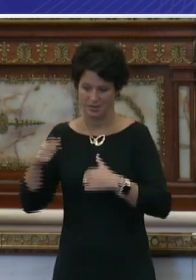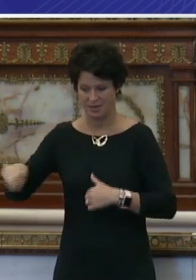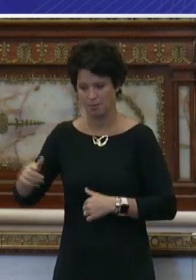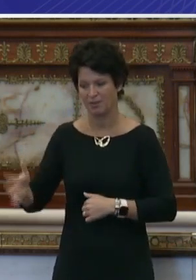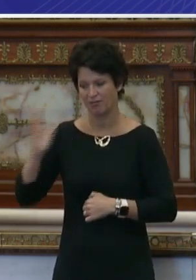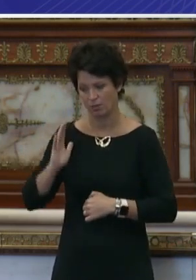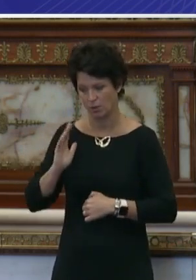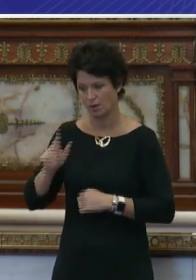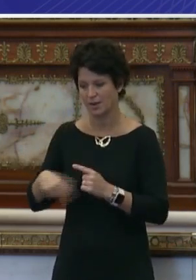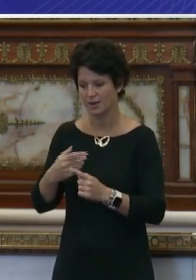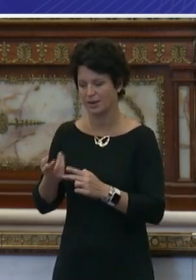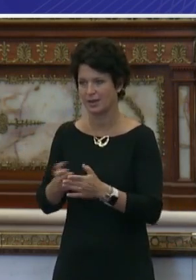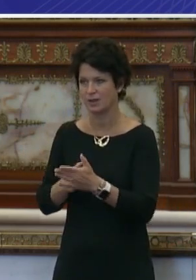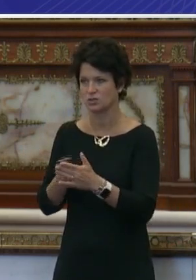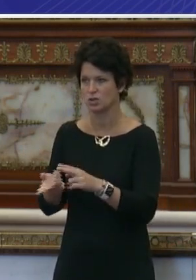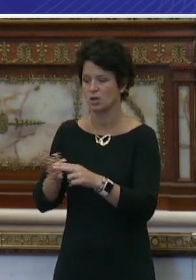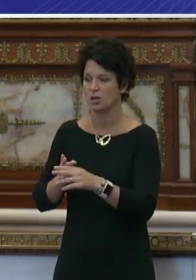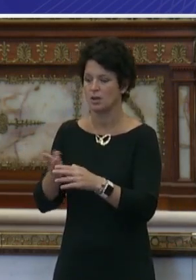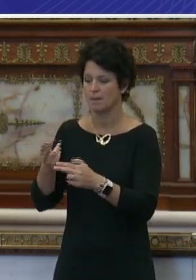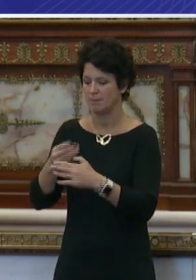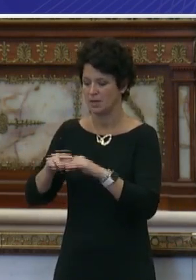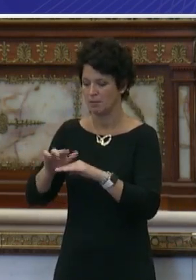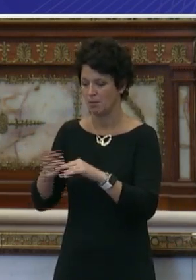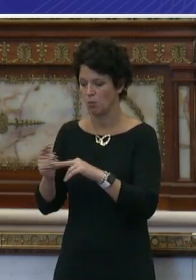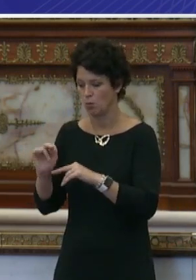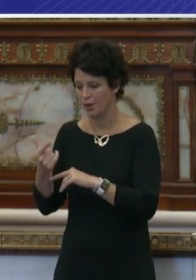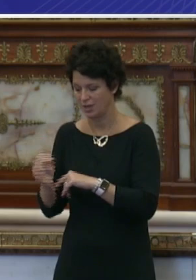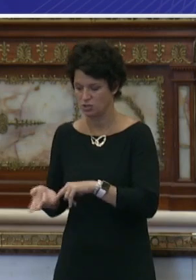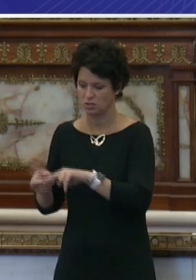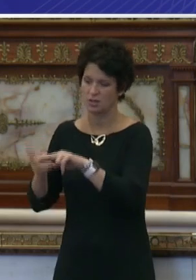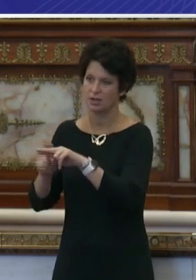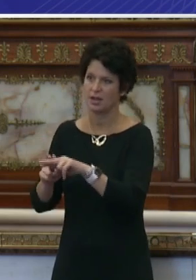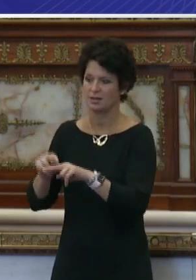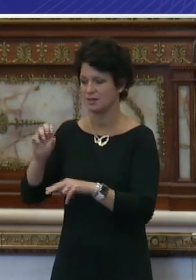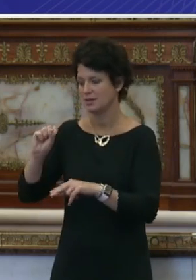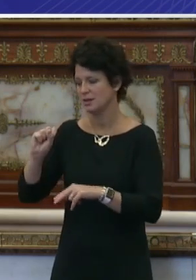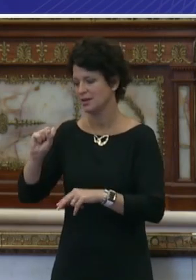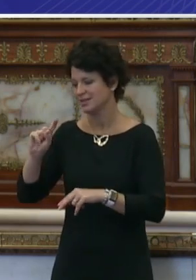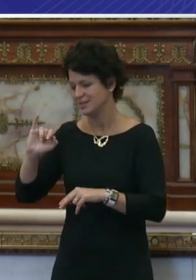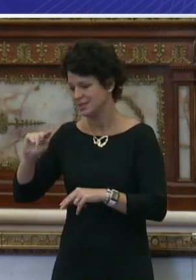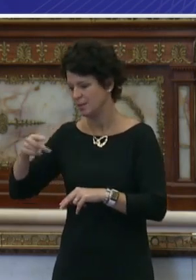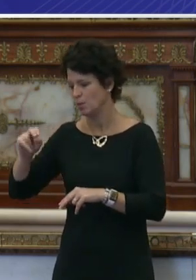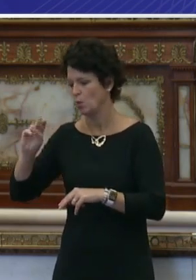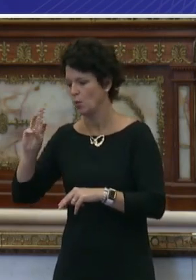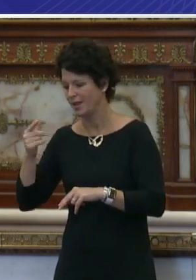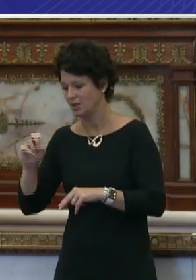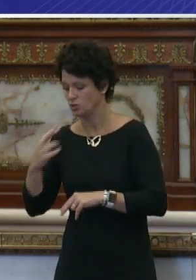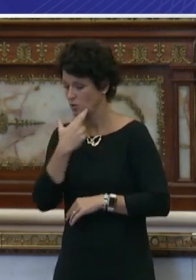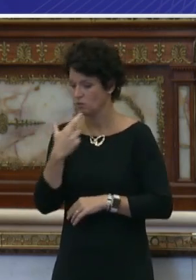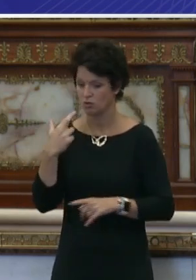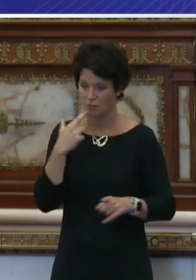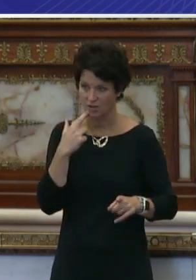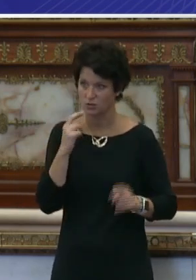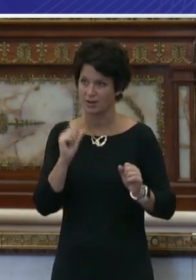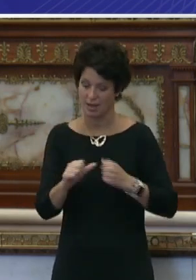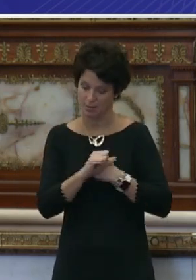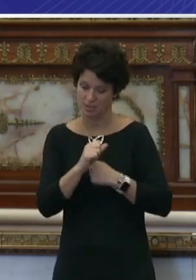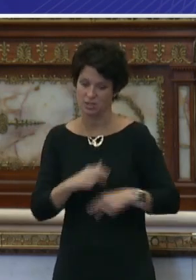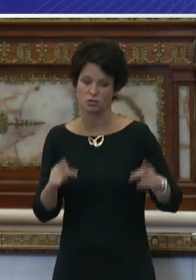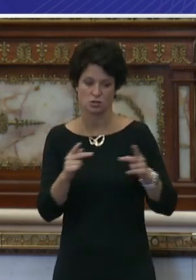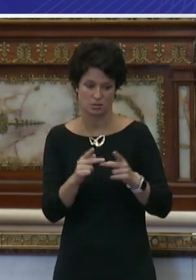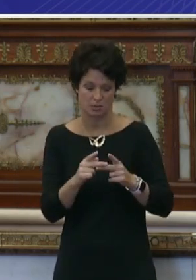before against raising minimum wage and eliminating the sub-minimum tip wage. I want to say that the restaurant can be a dangerous place